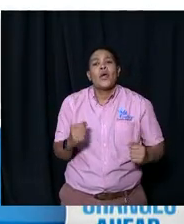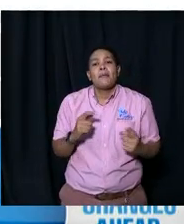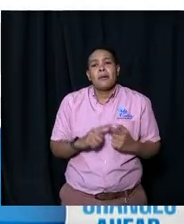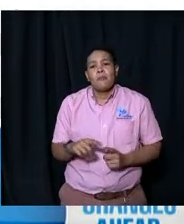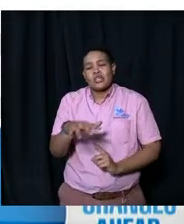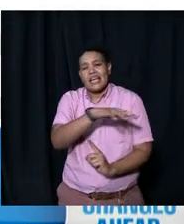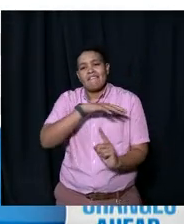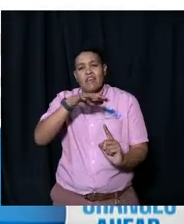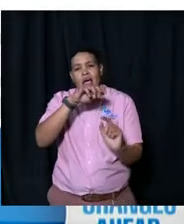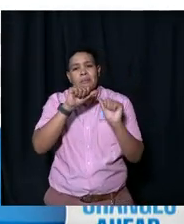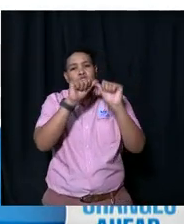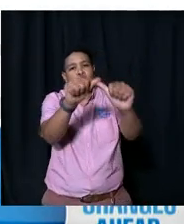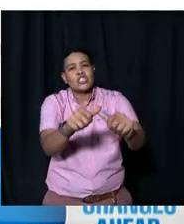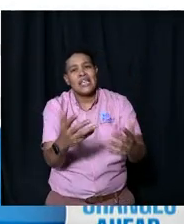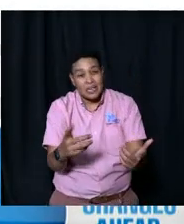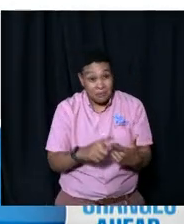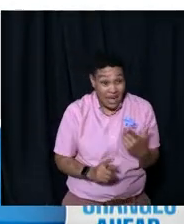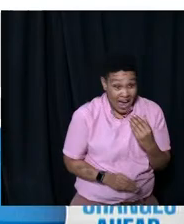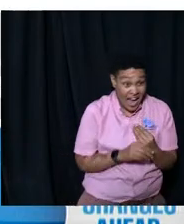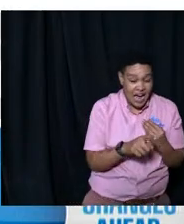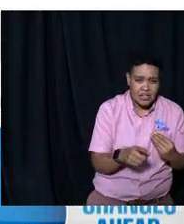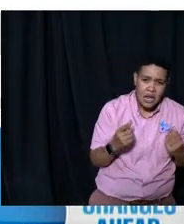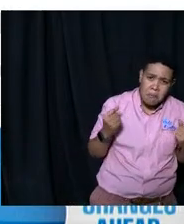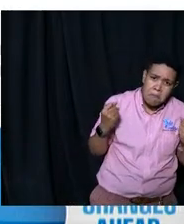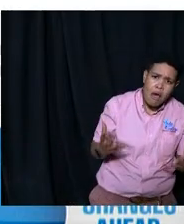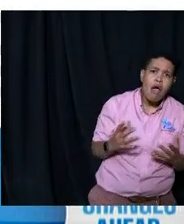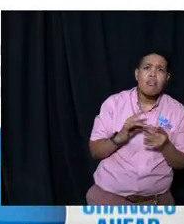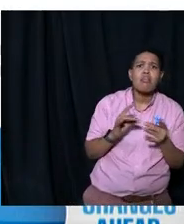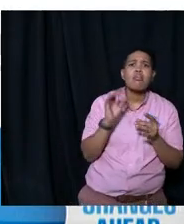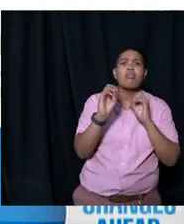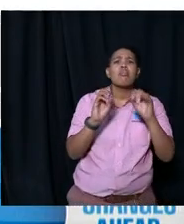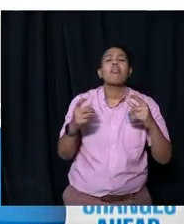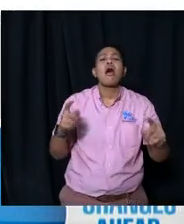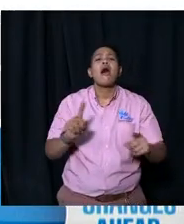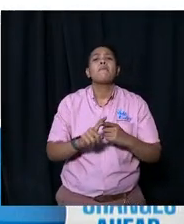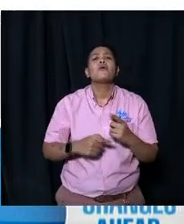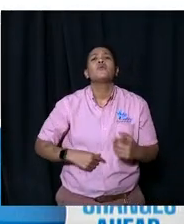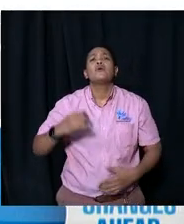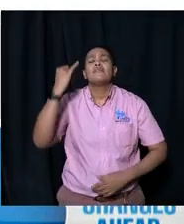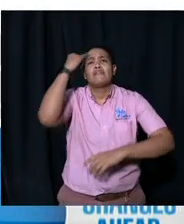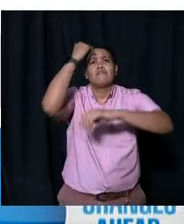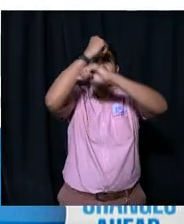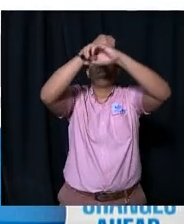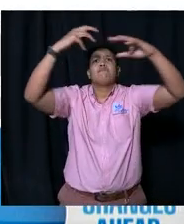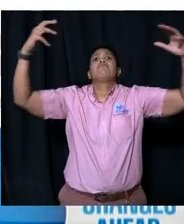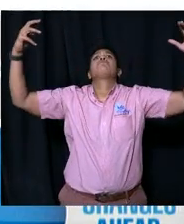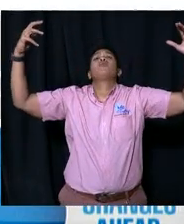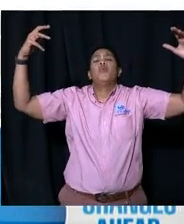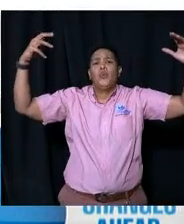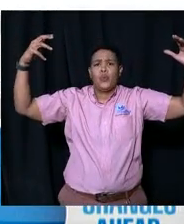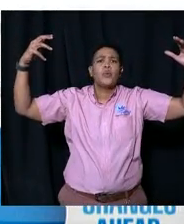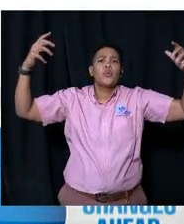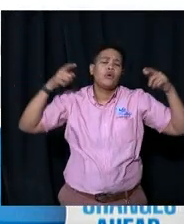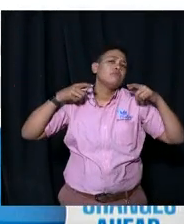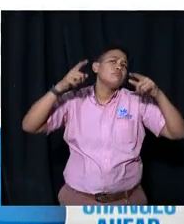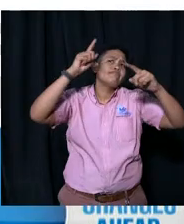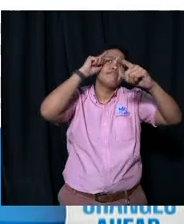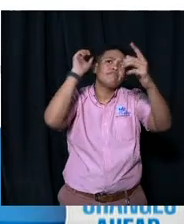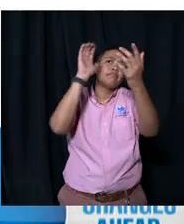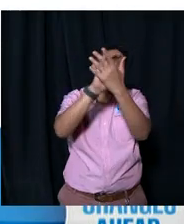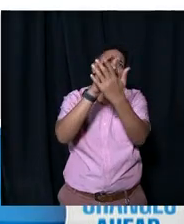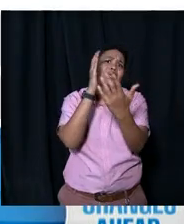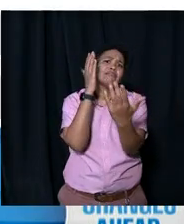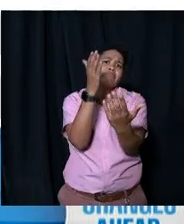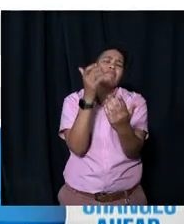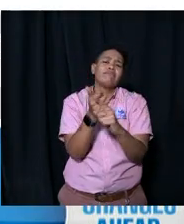environmental sustainability. So this is a mouthful, but we came up with this vision because it's aligned, we believe, to